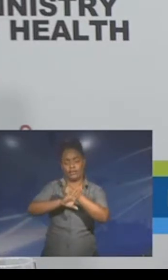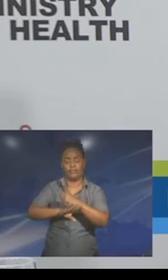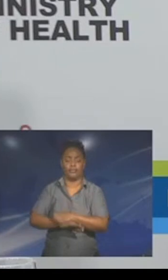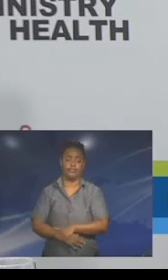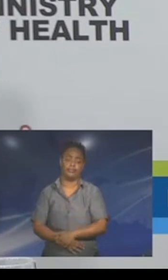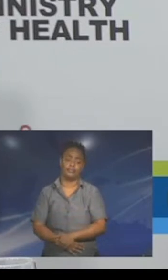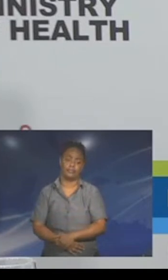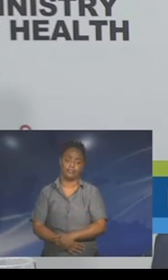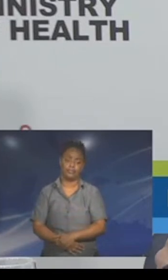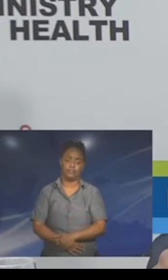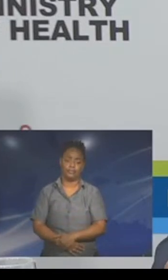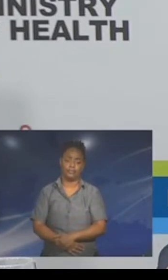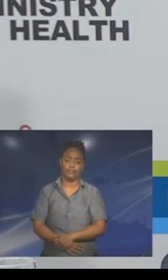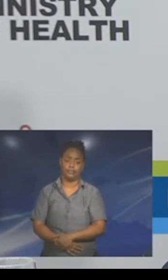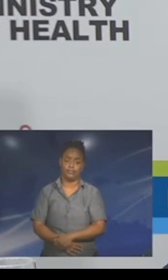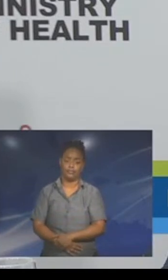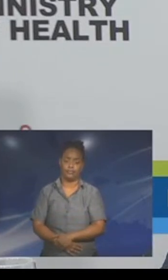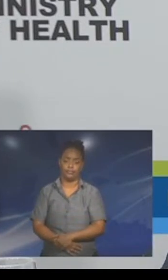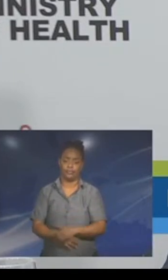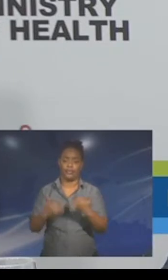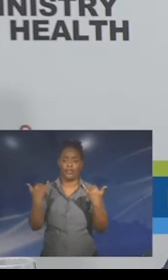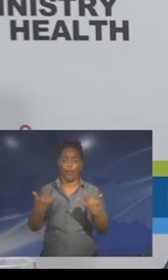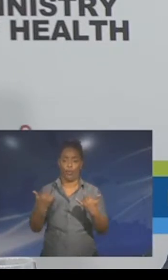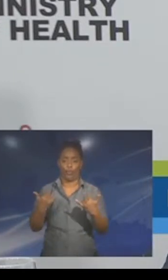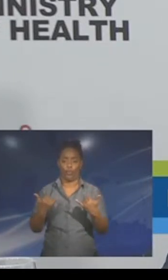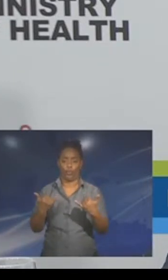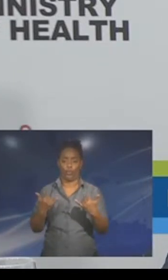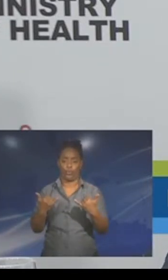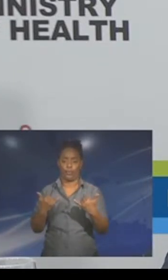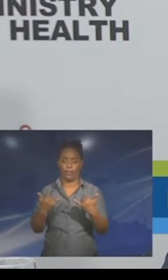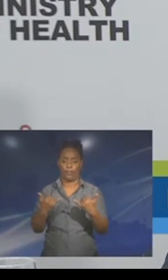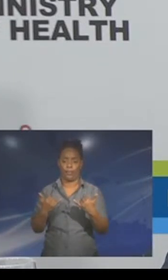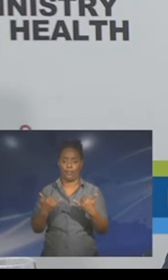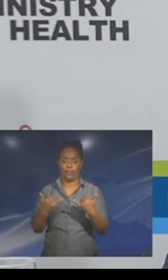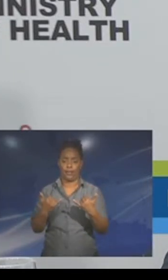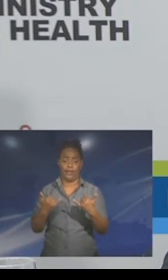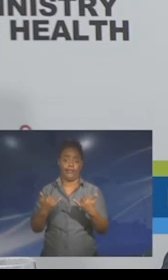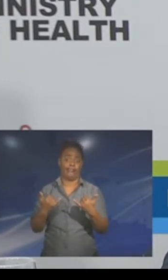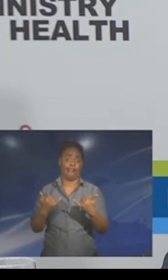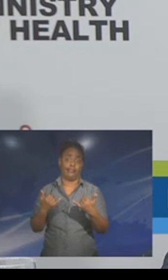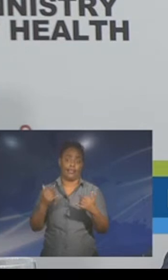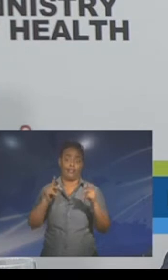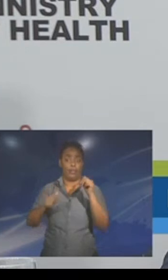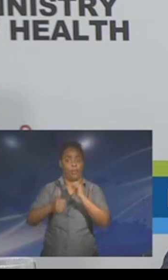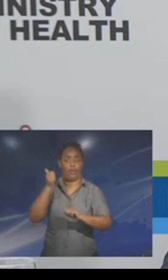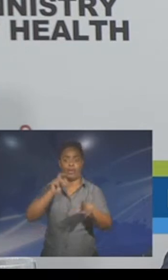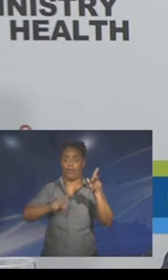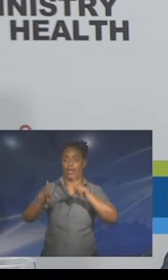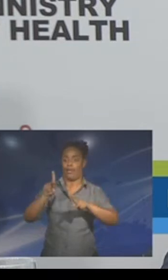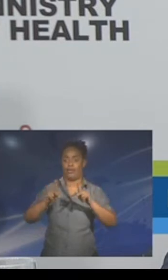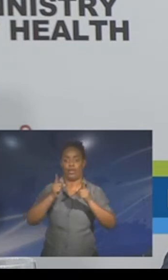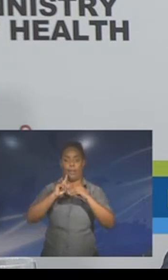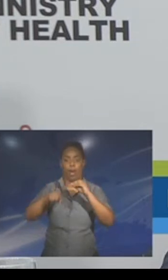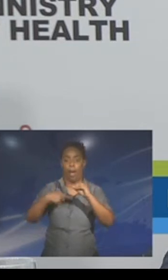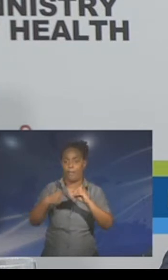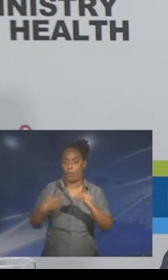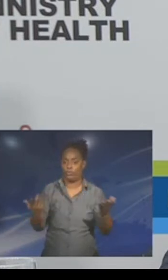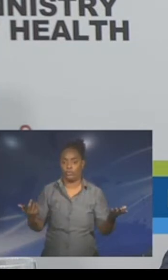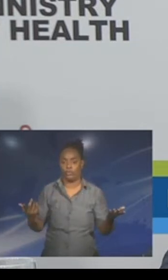in time, I think monkeypox is the topic that most people are aware of and concerned